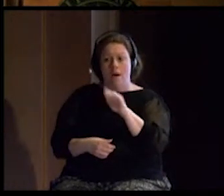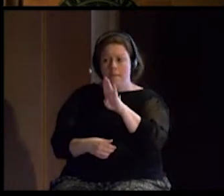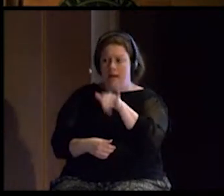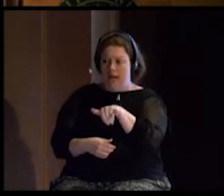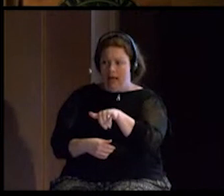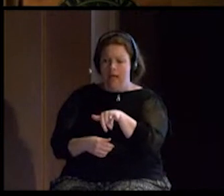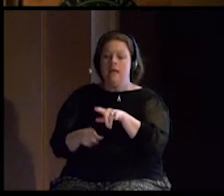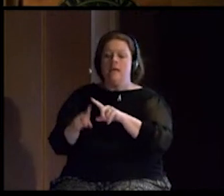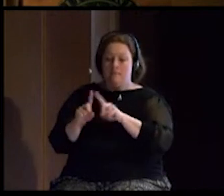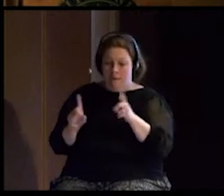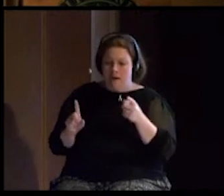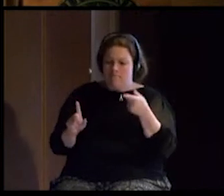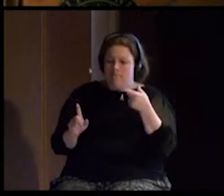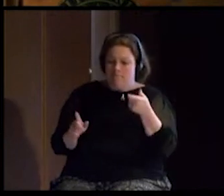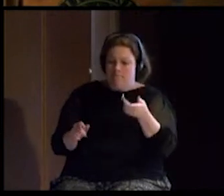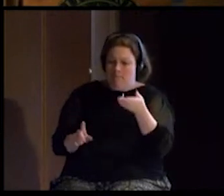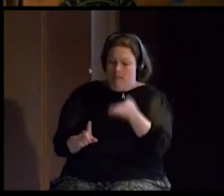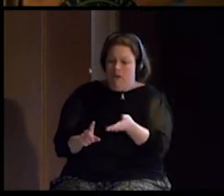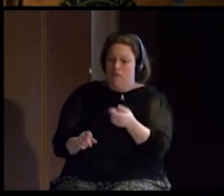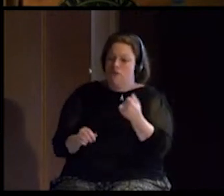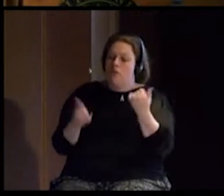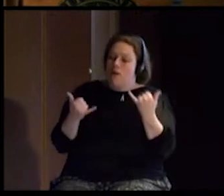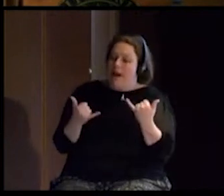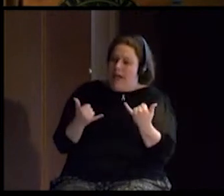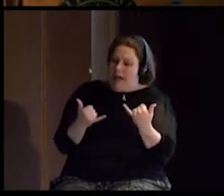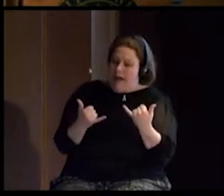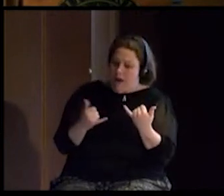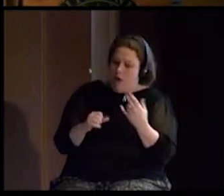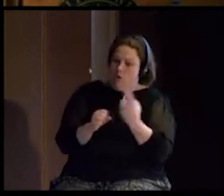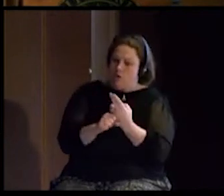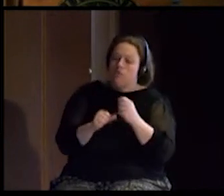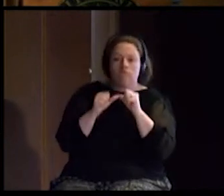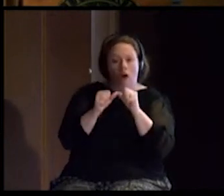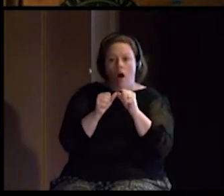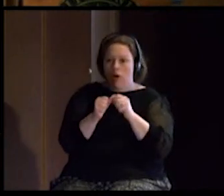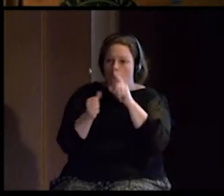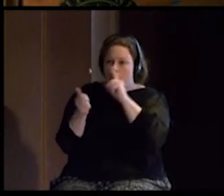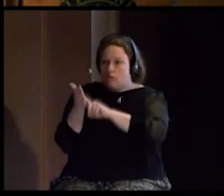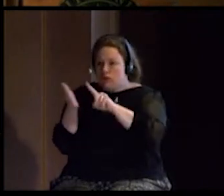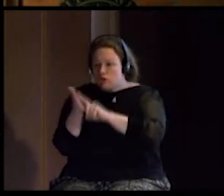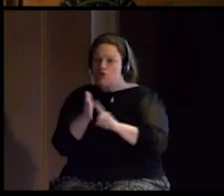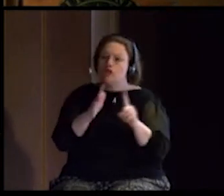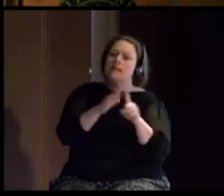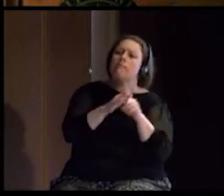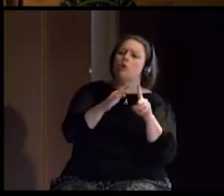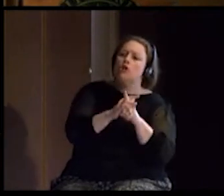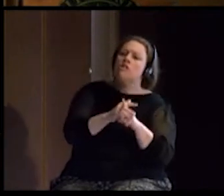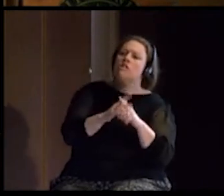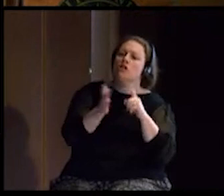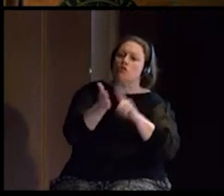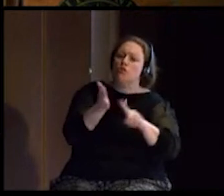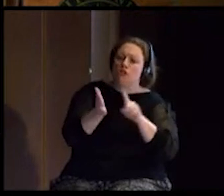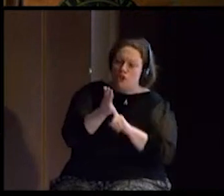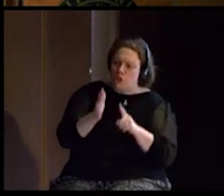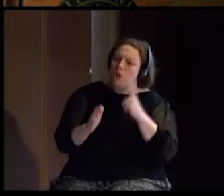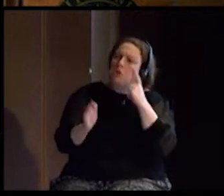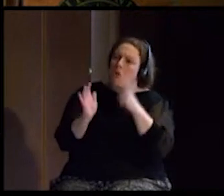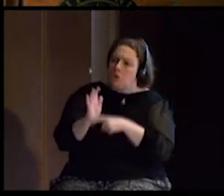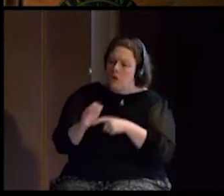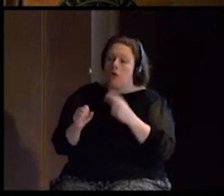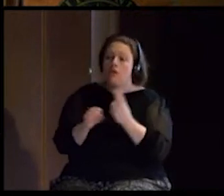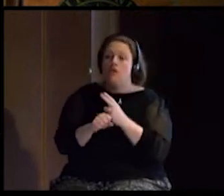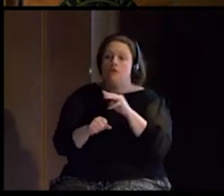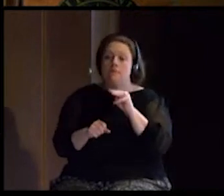resistance genes. So we're now using, and this is ongoing research or emerging research, we were recently funded to use